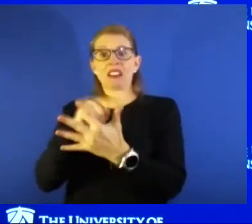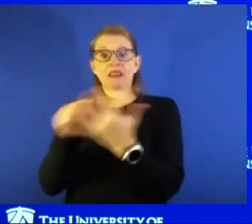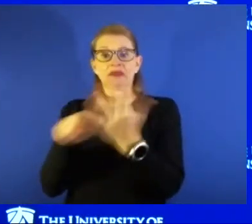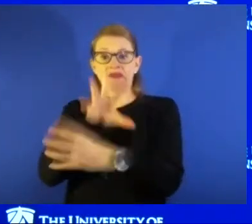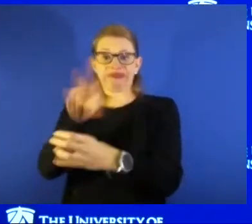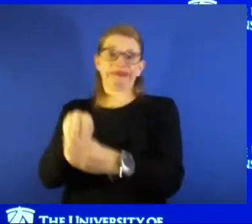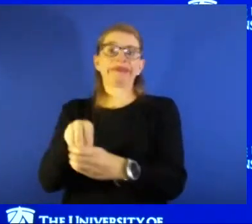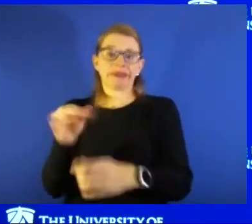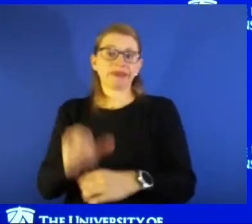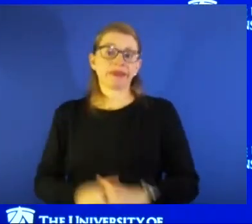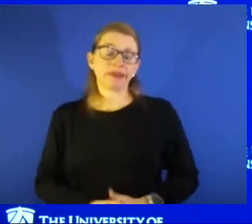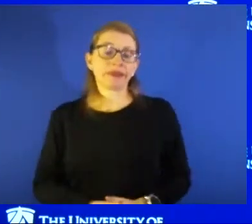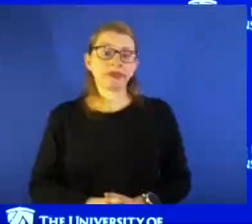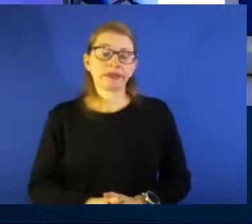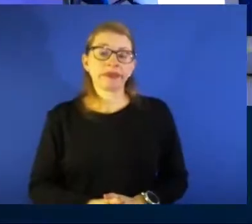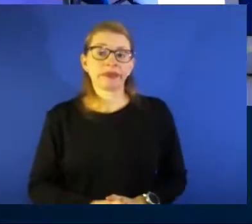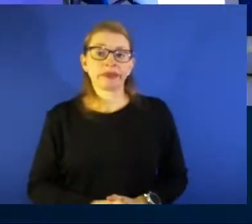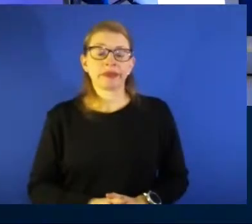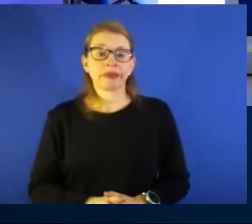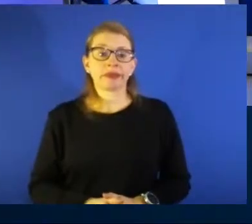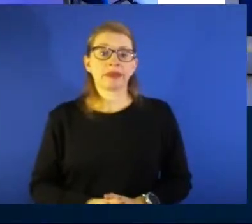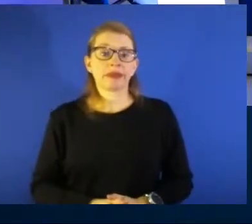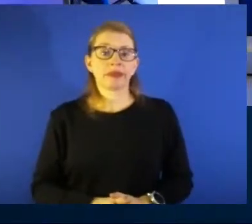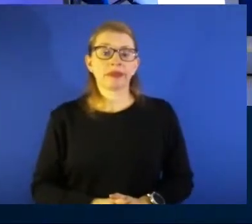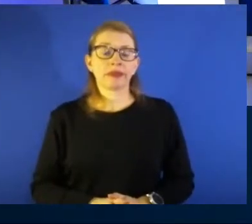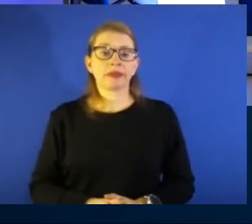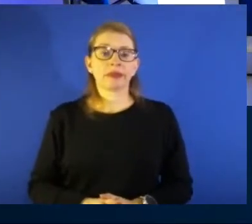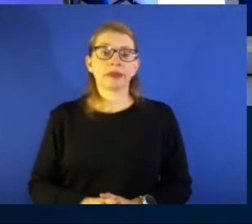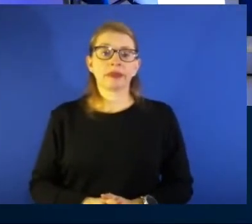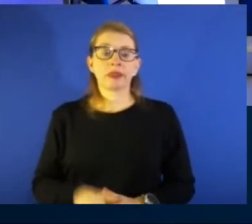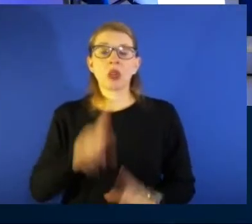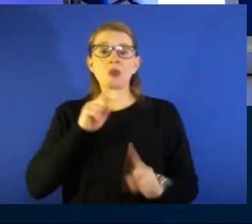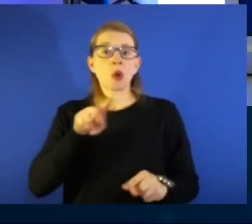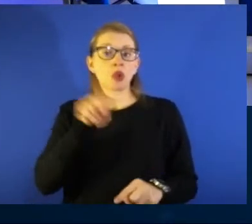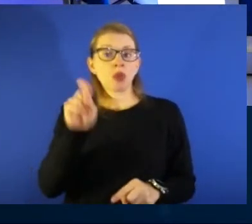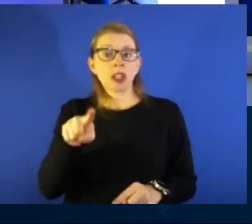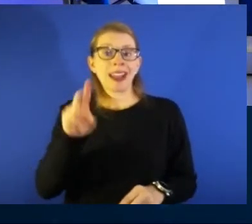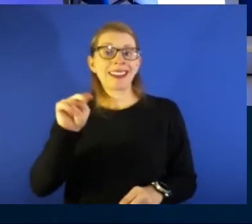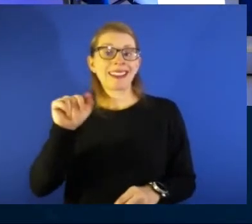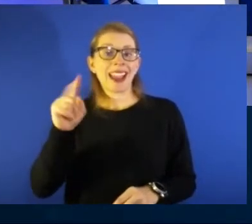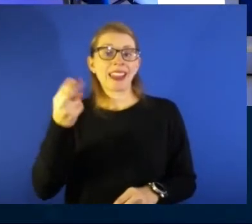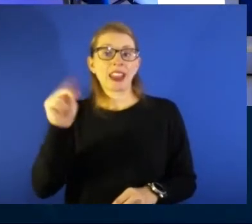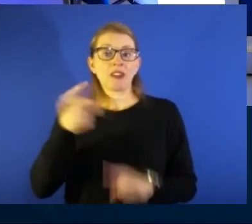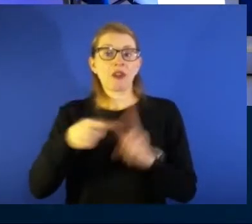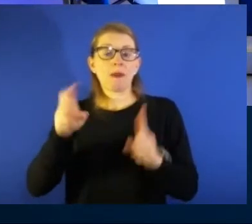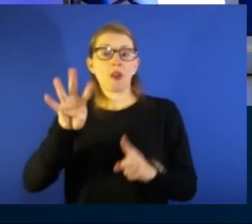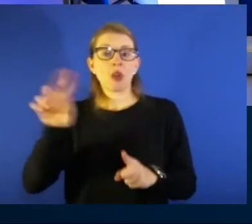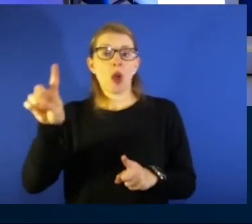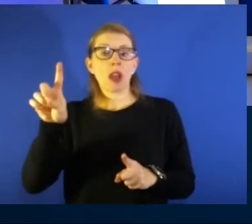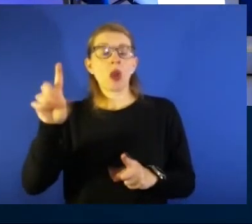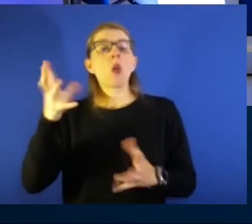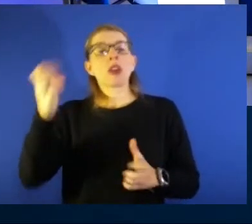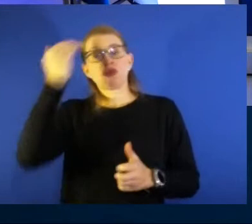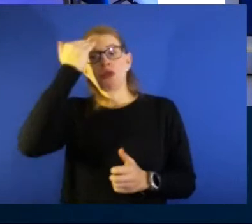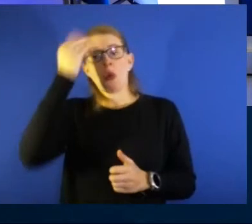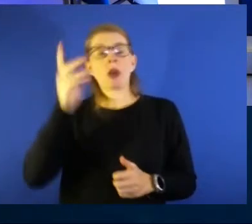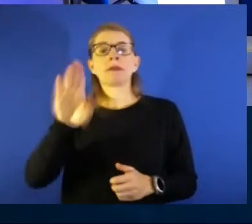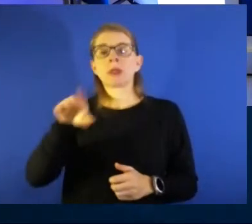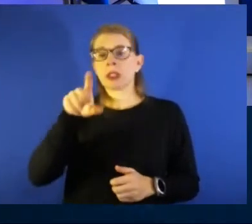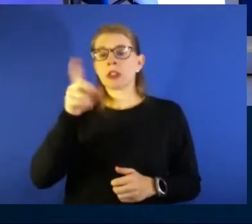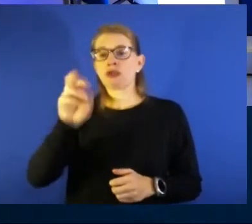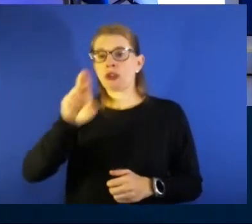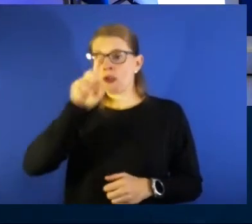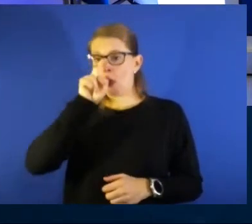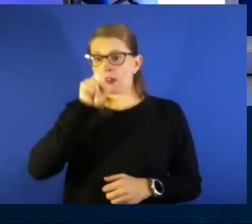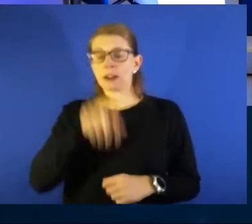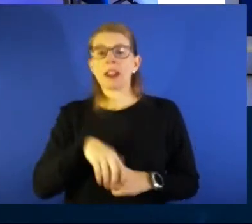to identify and analyze as well. I have a reporter question. Nathan at 41 wants to know, Dr. Hawkinson, if you have any reaction